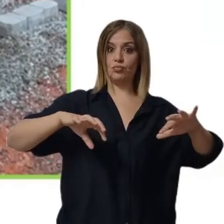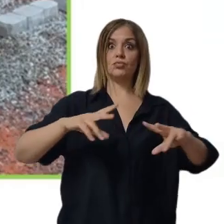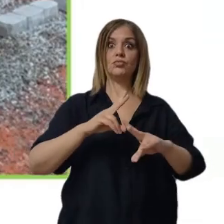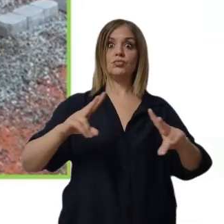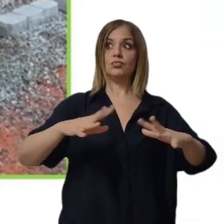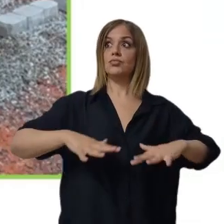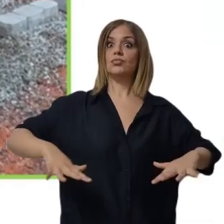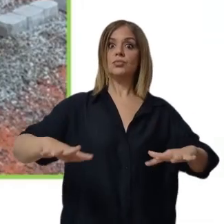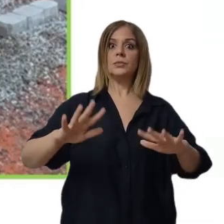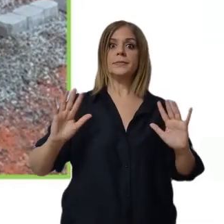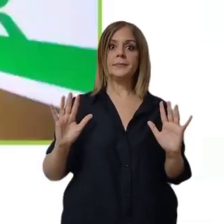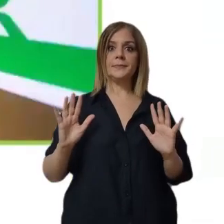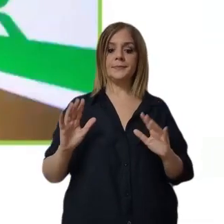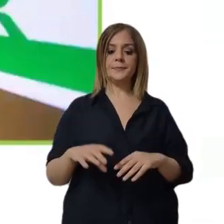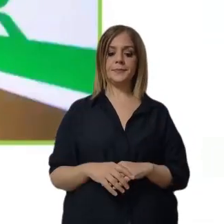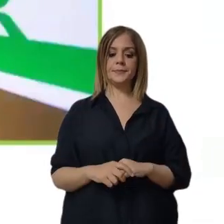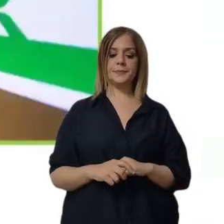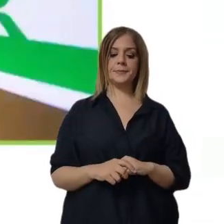materials.